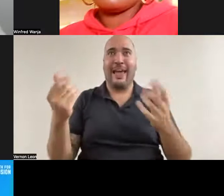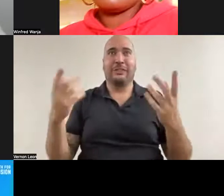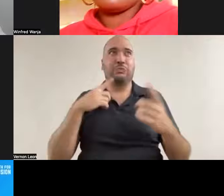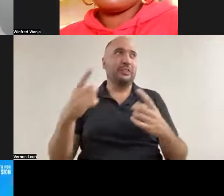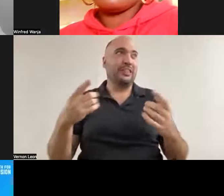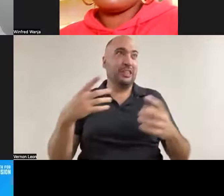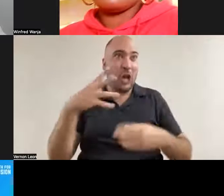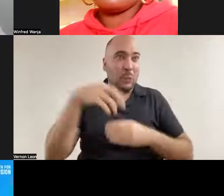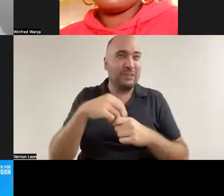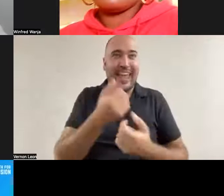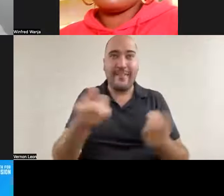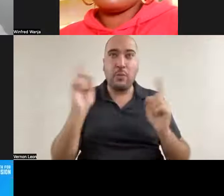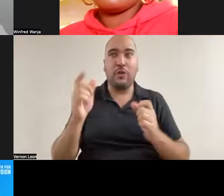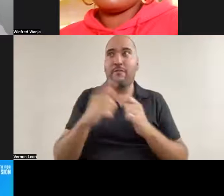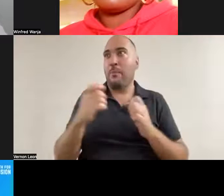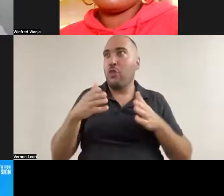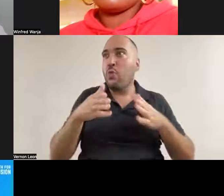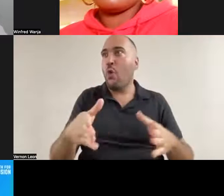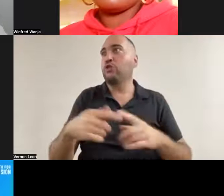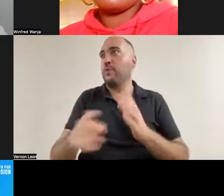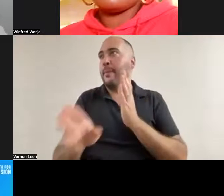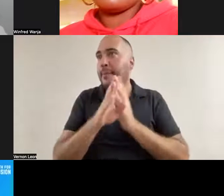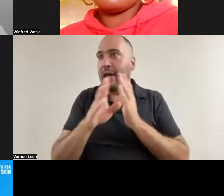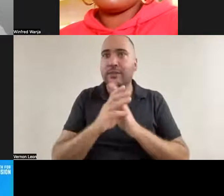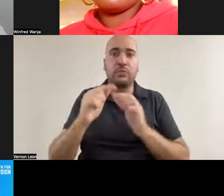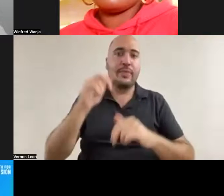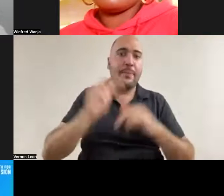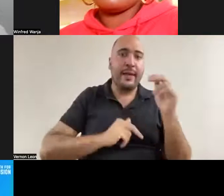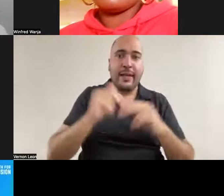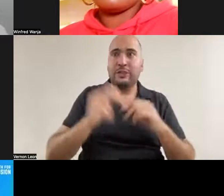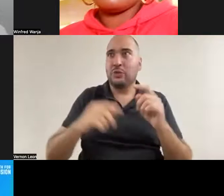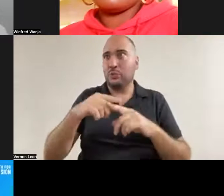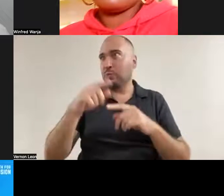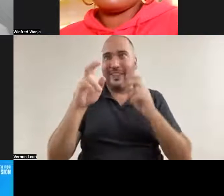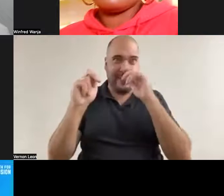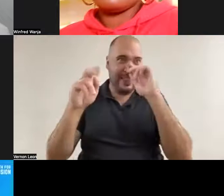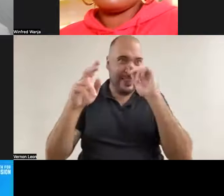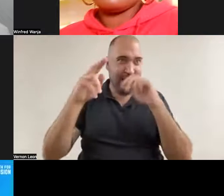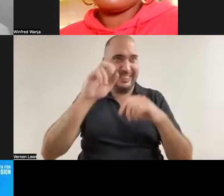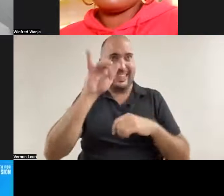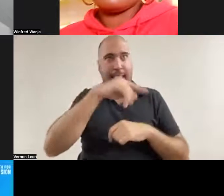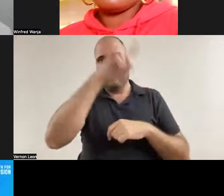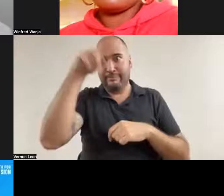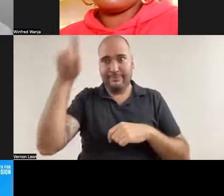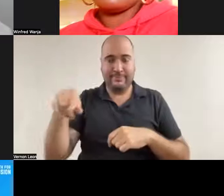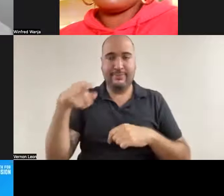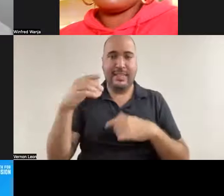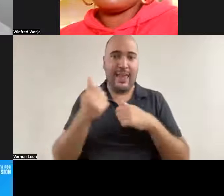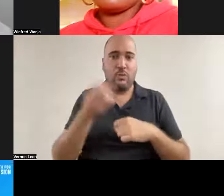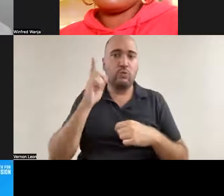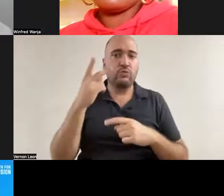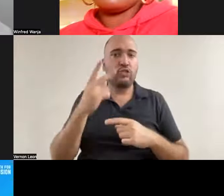to the buses to the buildings to the skyline. Everywhere you saw it